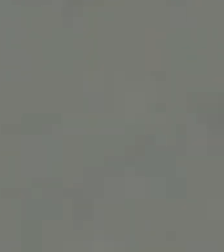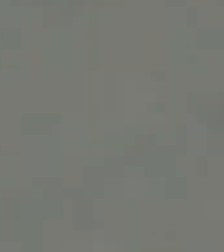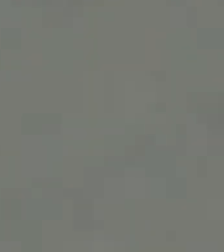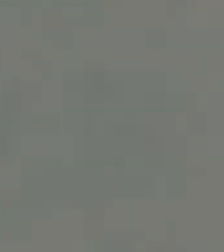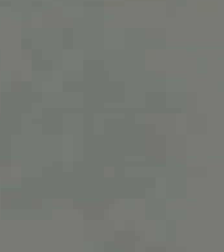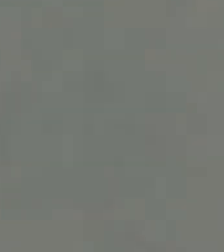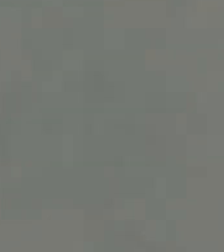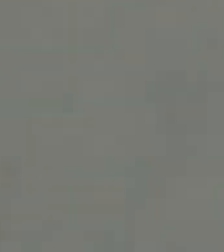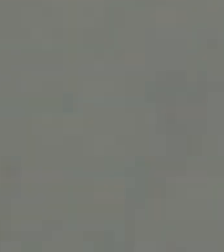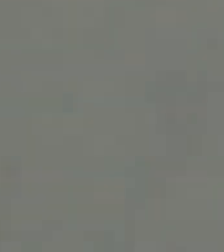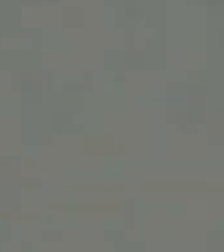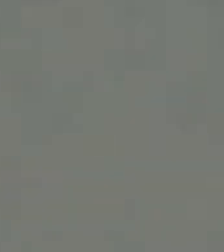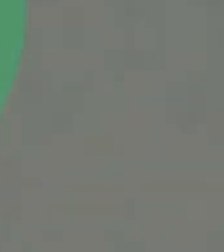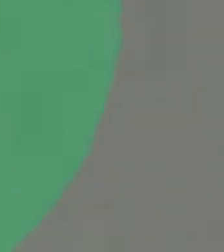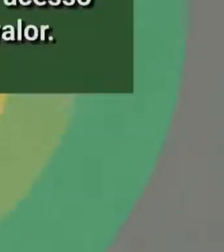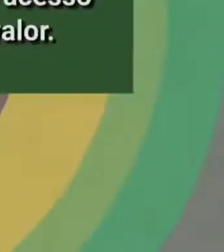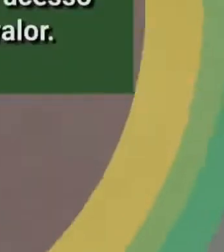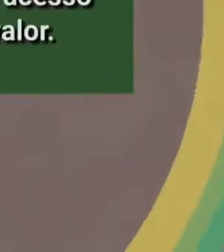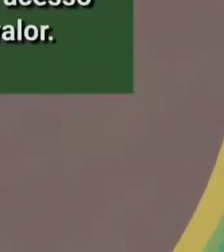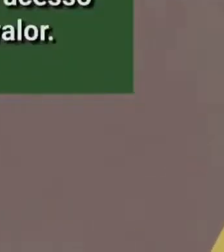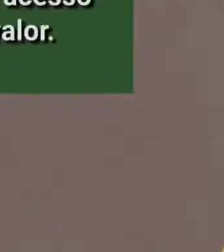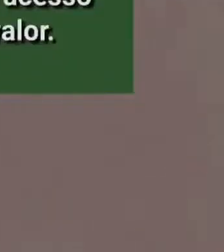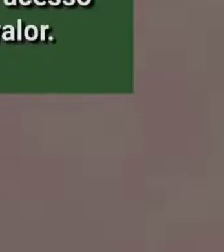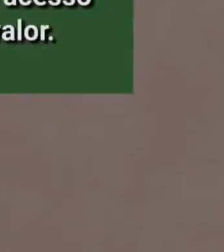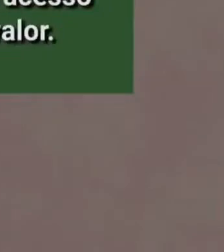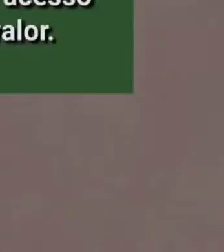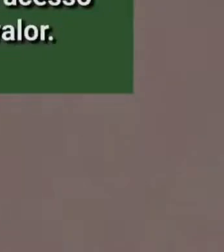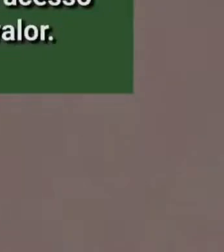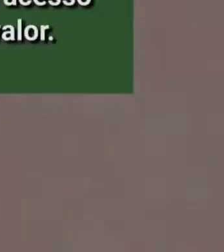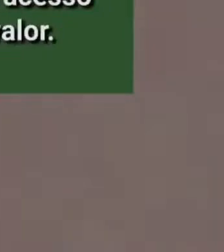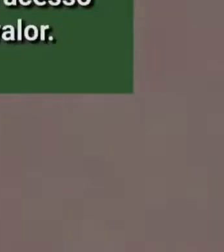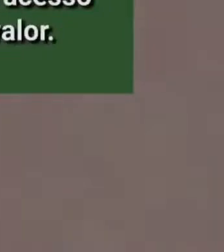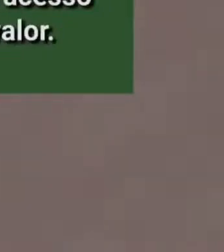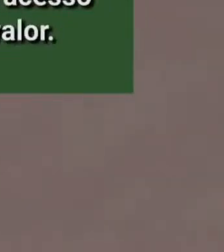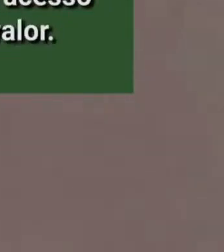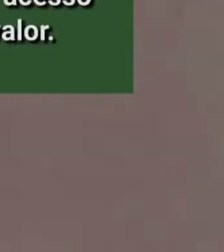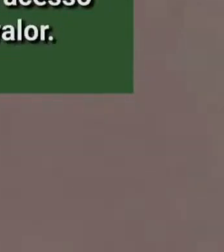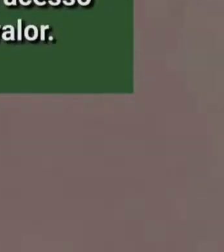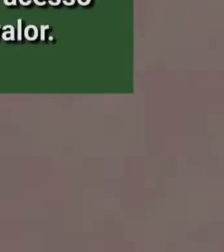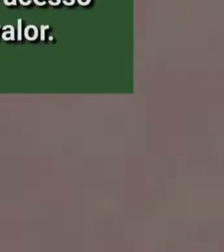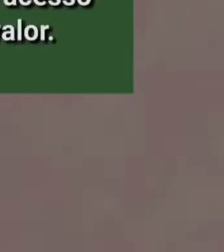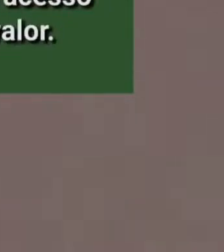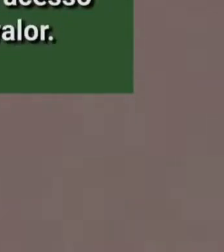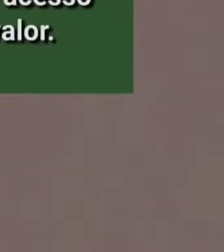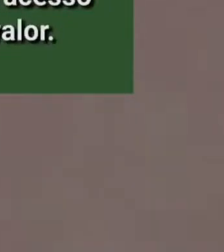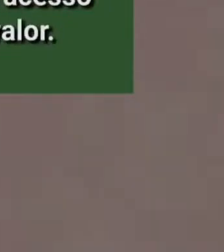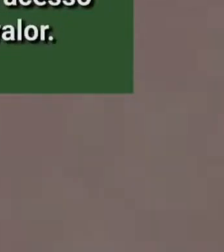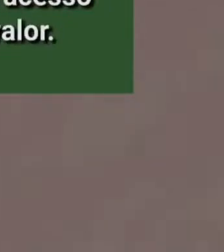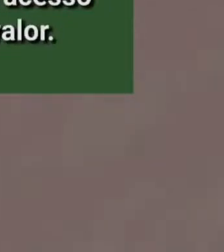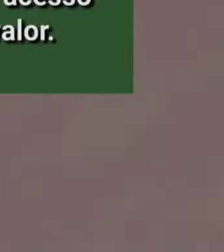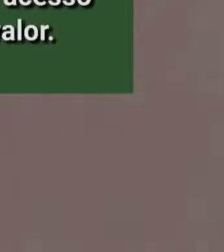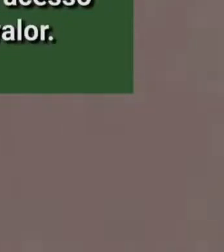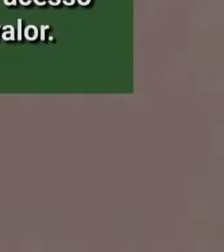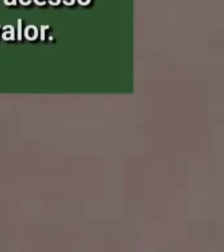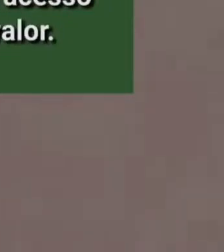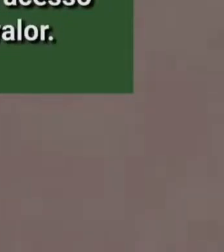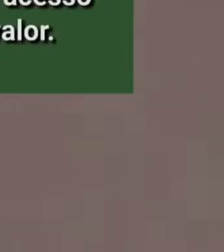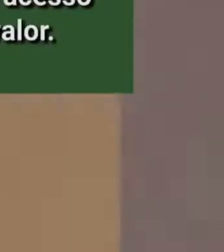But how will they do this? Improve technology, access to markets, and strong value